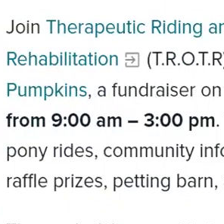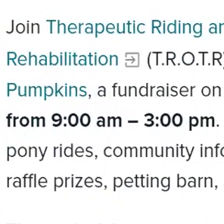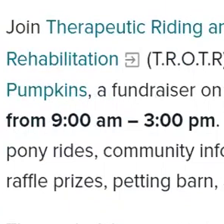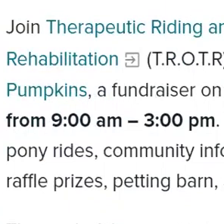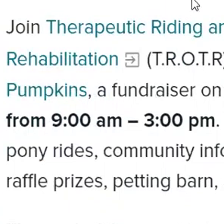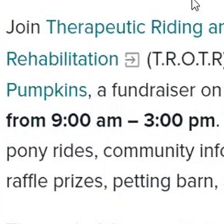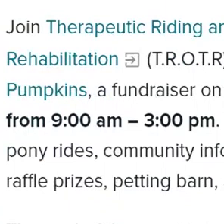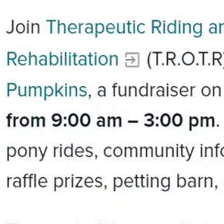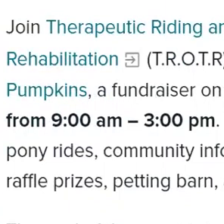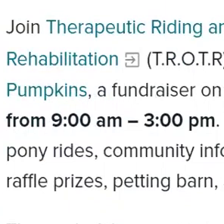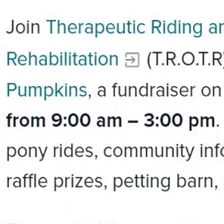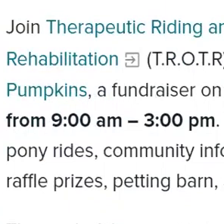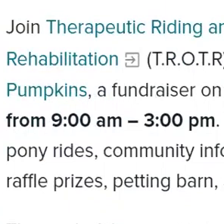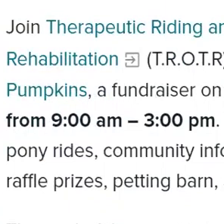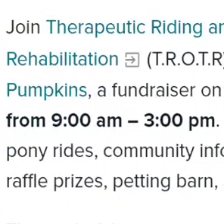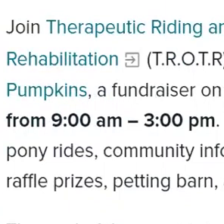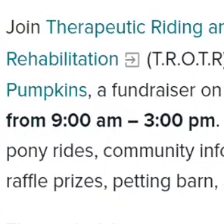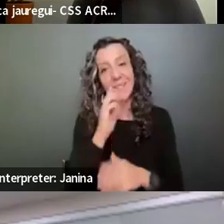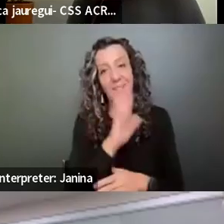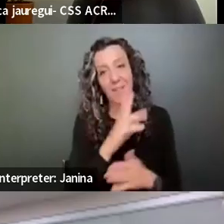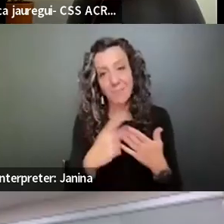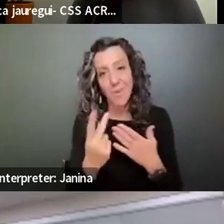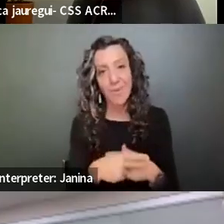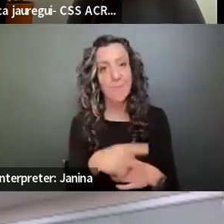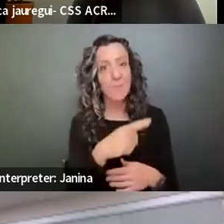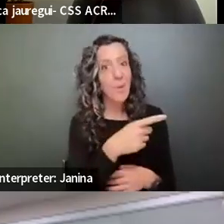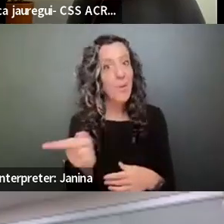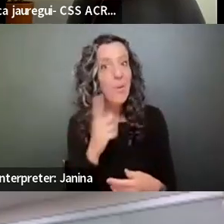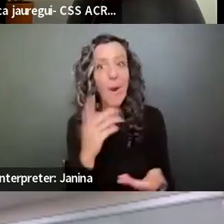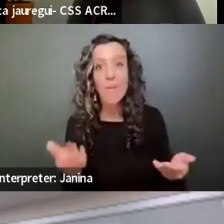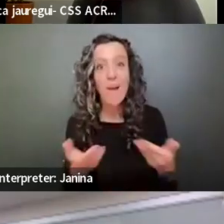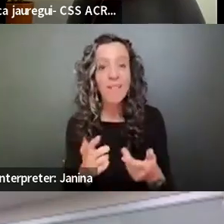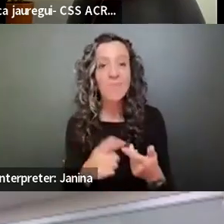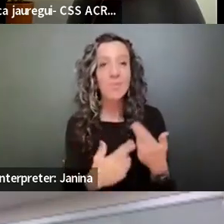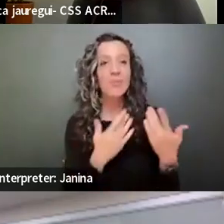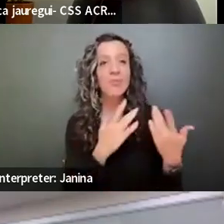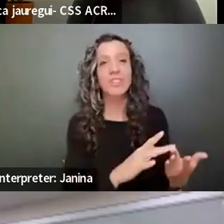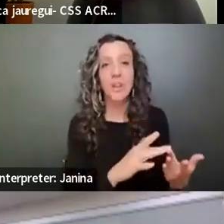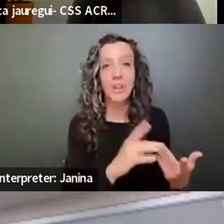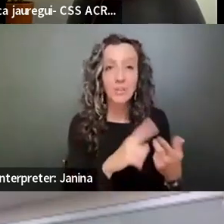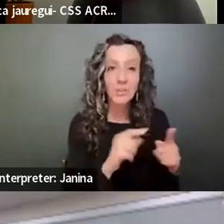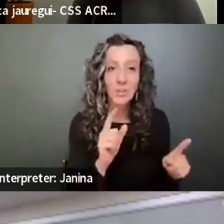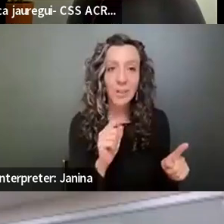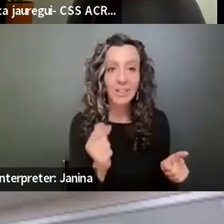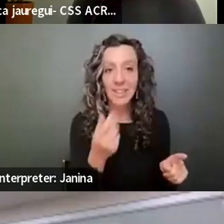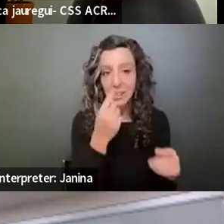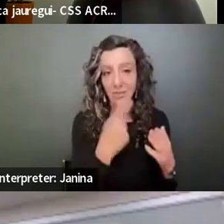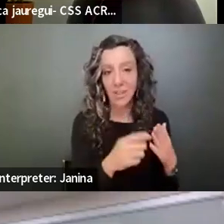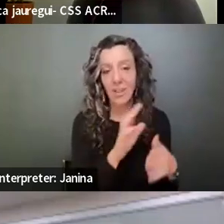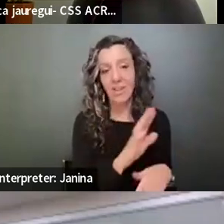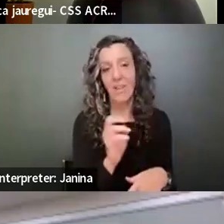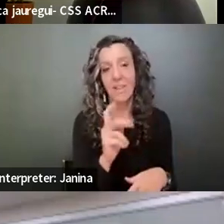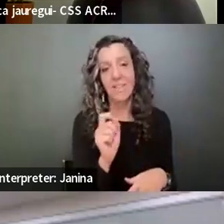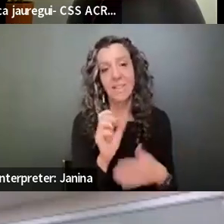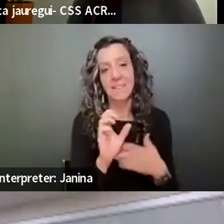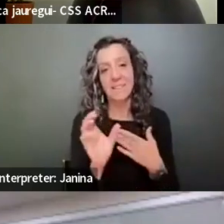this program. So you guys are always welcome to reach out to Alta and check out the events calendar. We